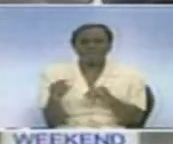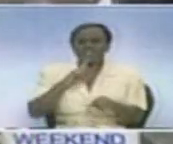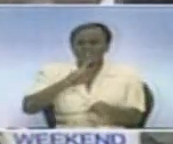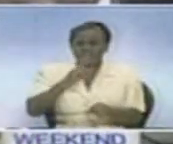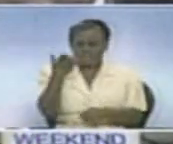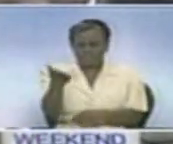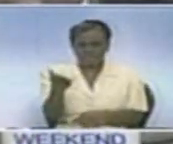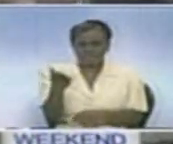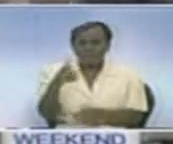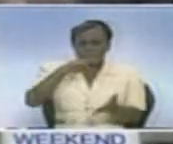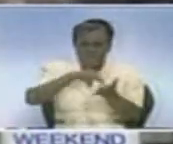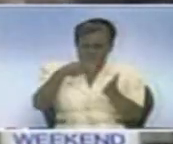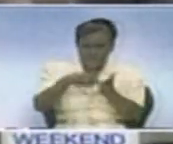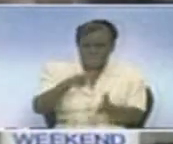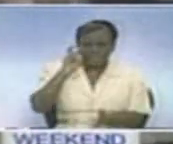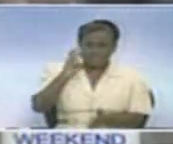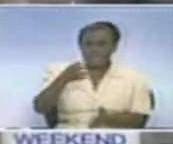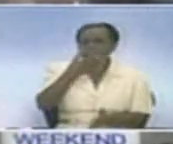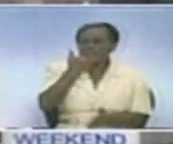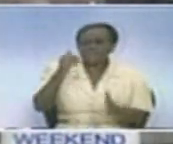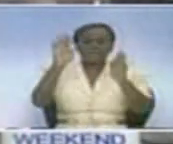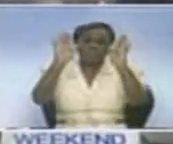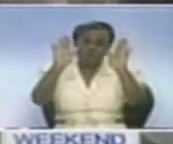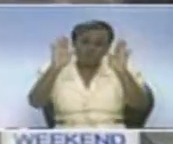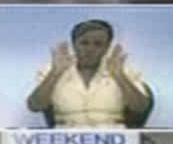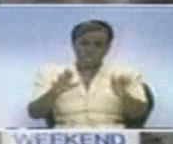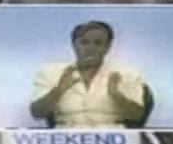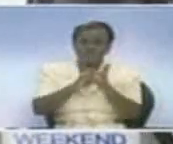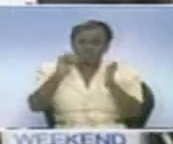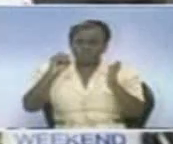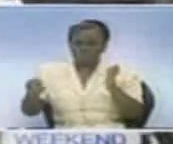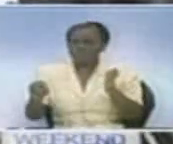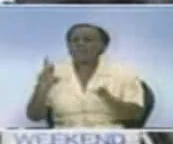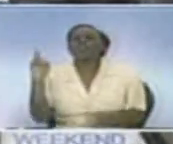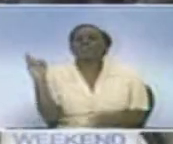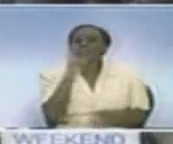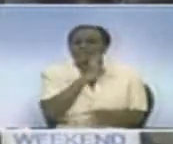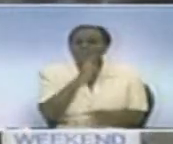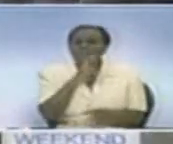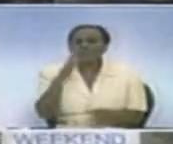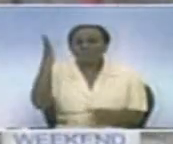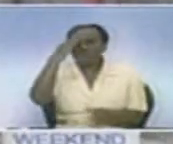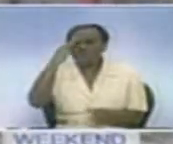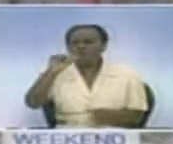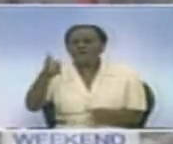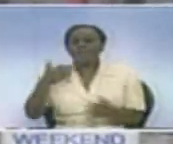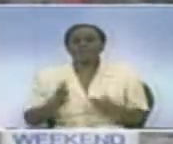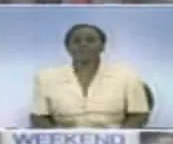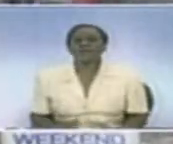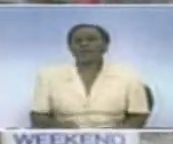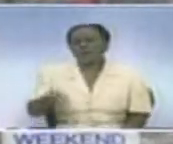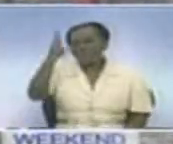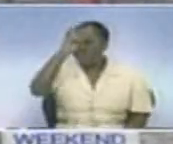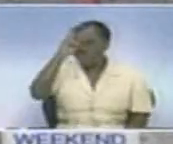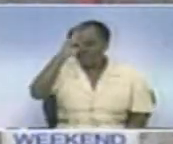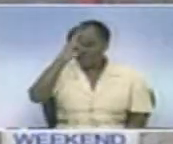Na kwa hivyo tuliona ni jambo la muhimu kuja kumtoa kwa hatari bila kudhuriwa na mtu yote. Police